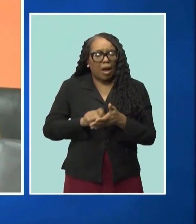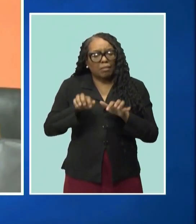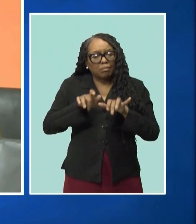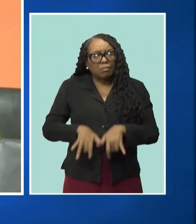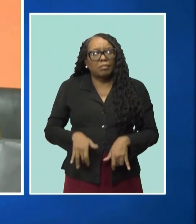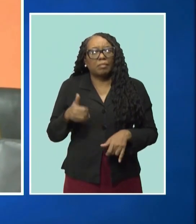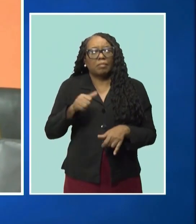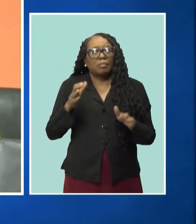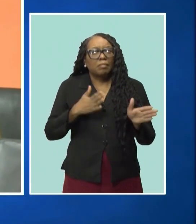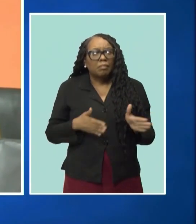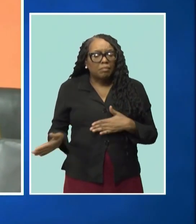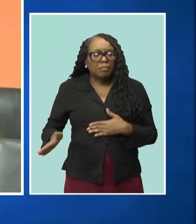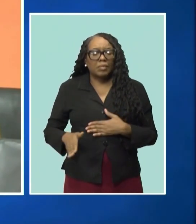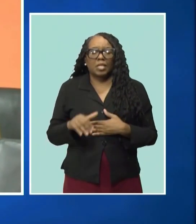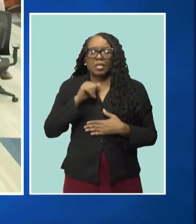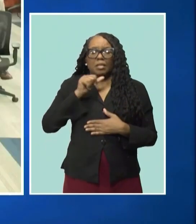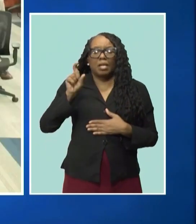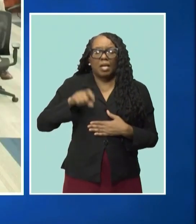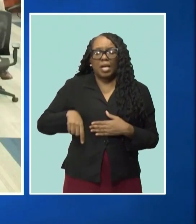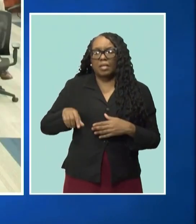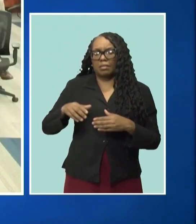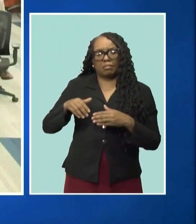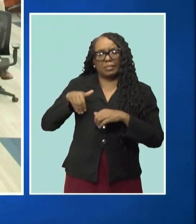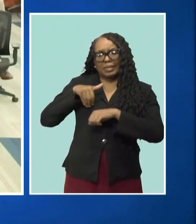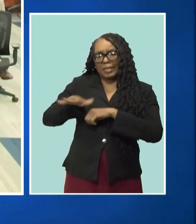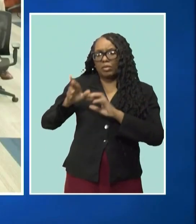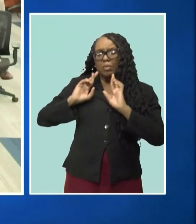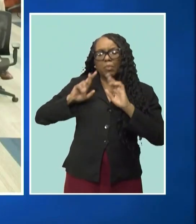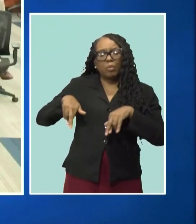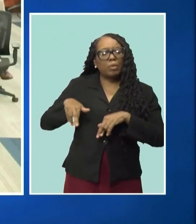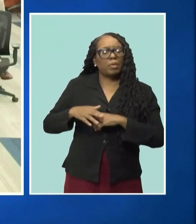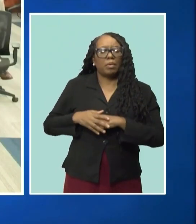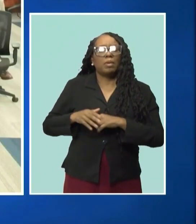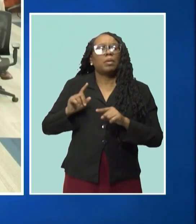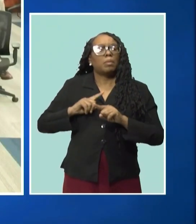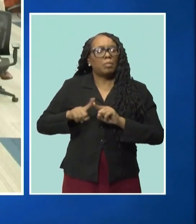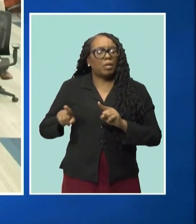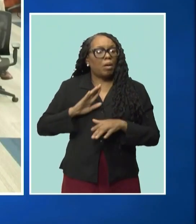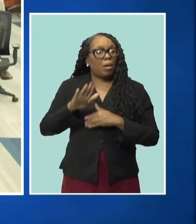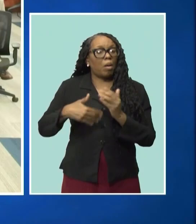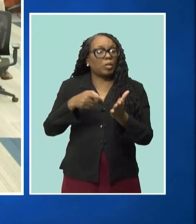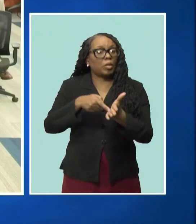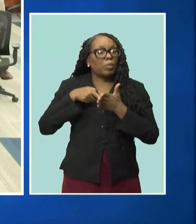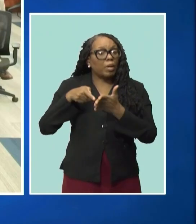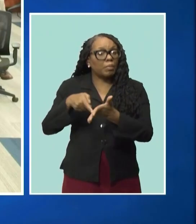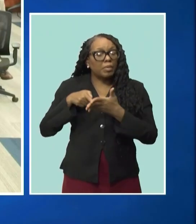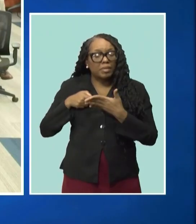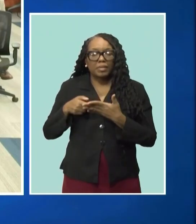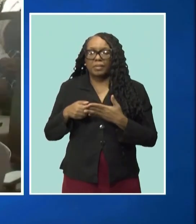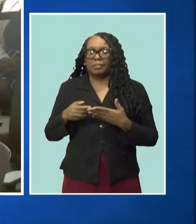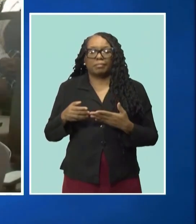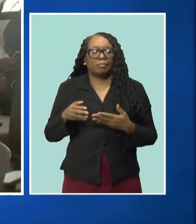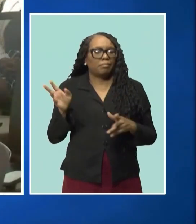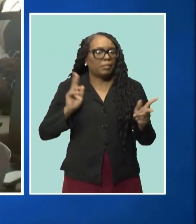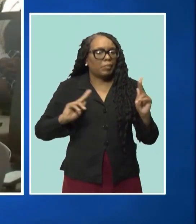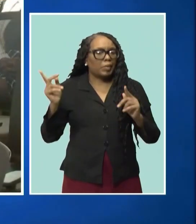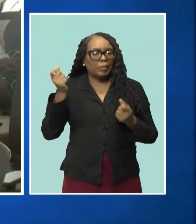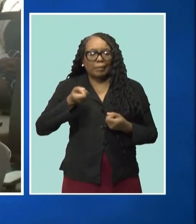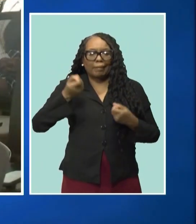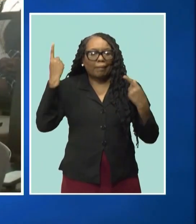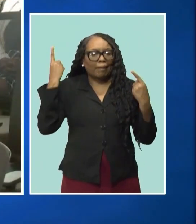anyone, furthermore, a CDB. Right? So the reporting requirements, understanding the jargon, understanding the